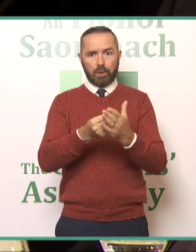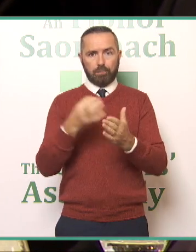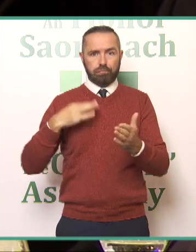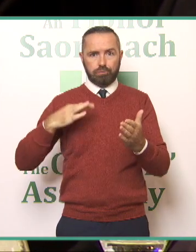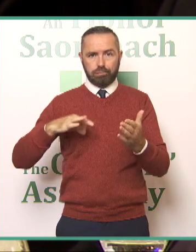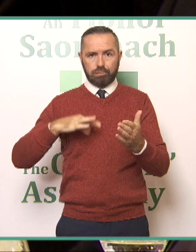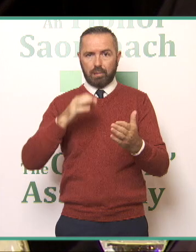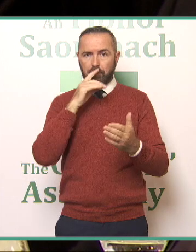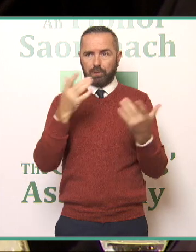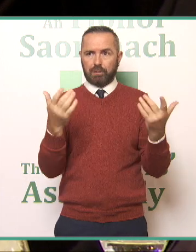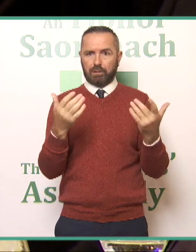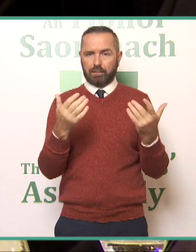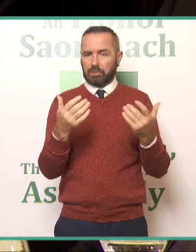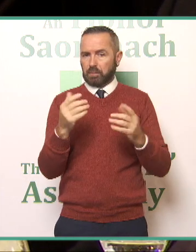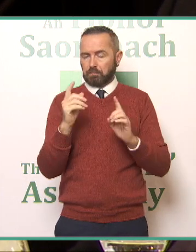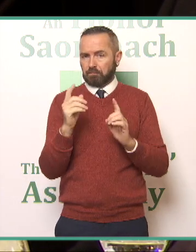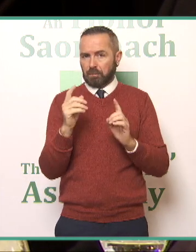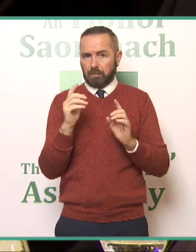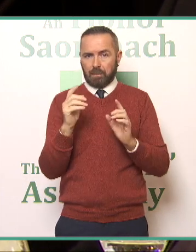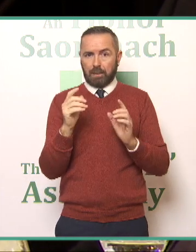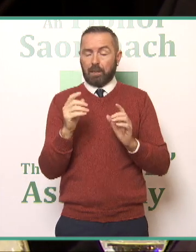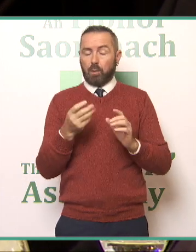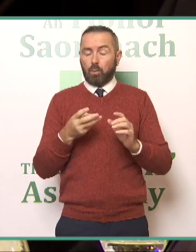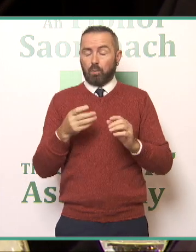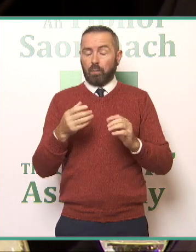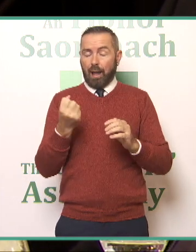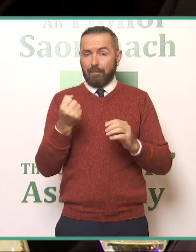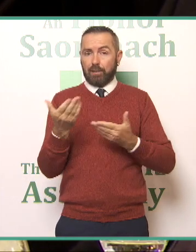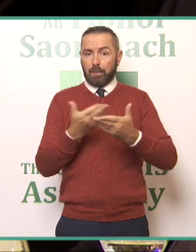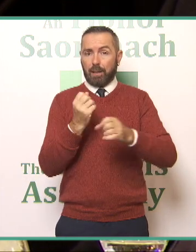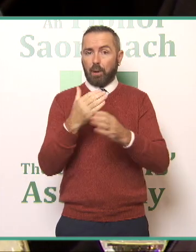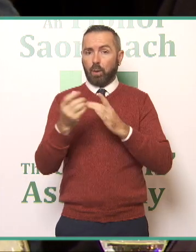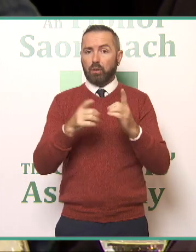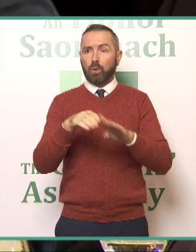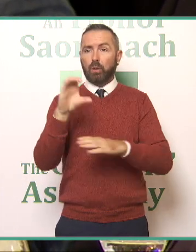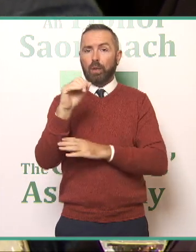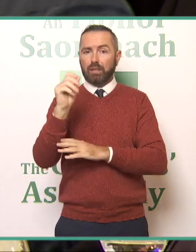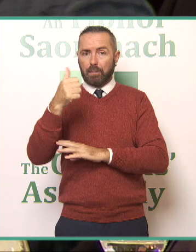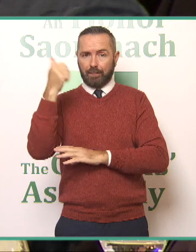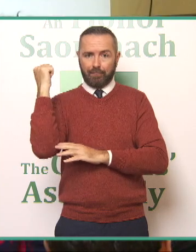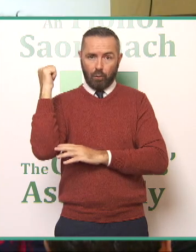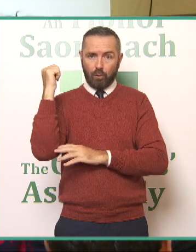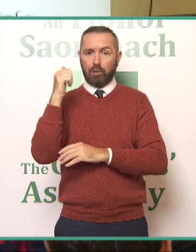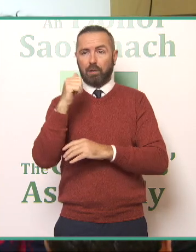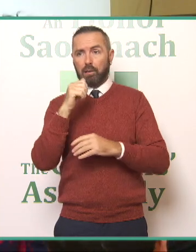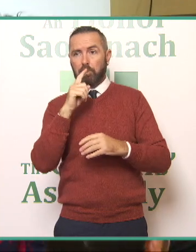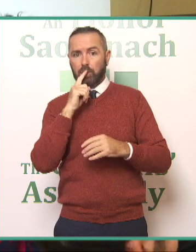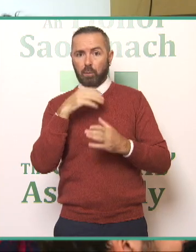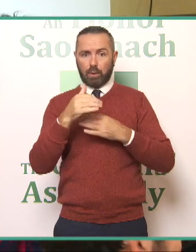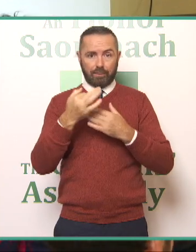about what to do with Coillte before. My voice is now going to go again, so I'm going to pass on to anybody else in this panel who wants to go. Sorry. Thanks,